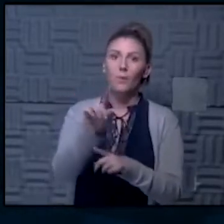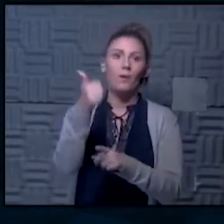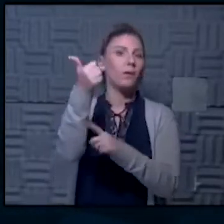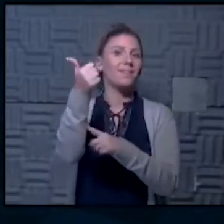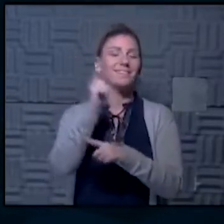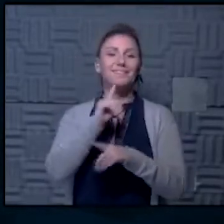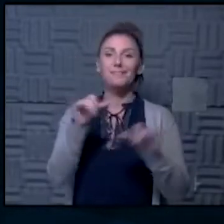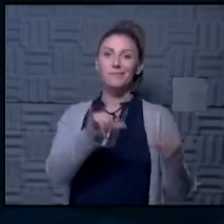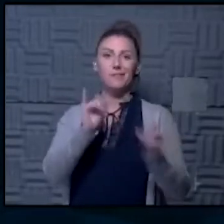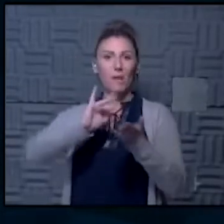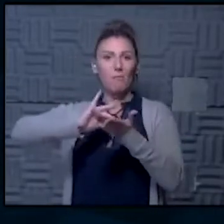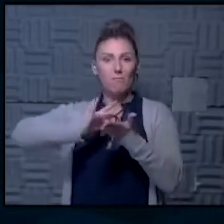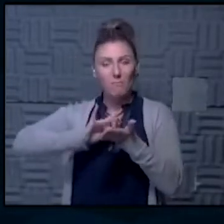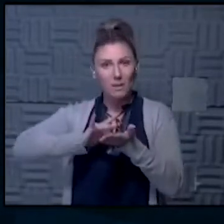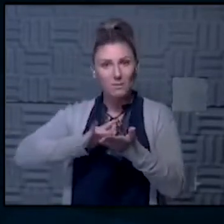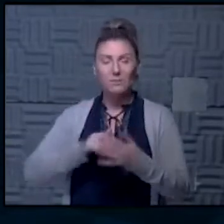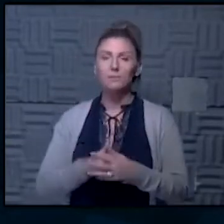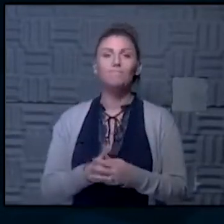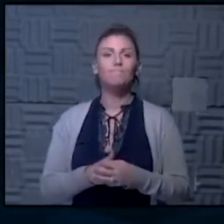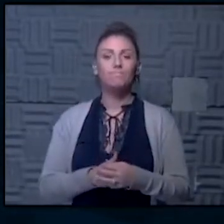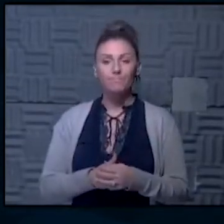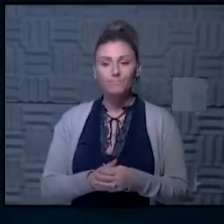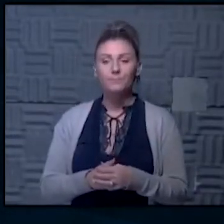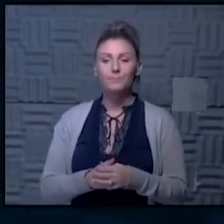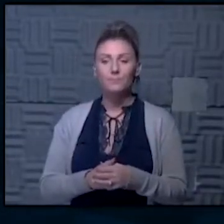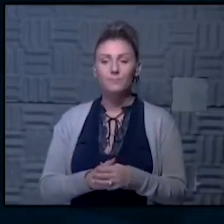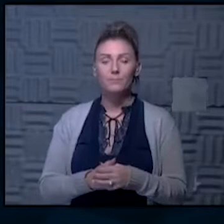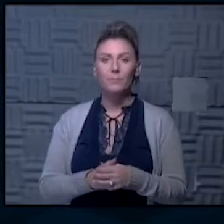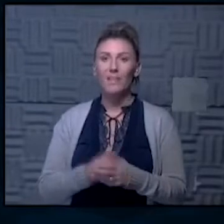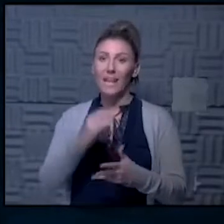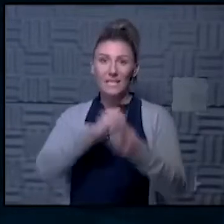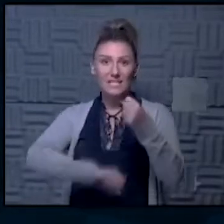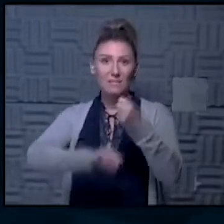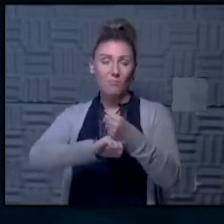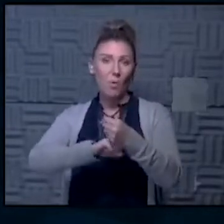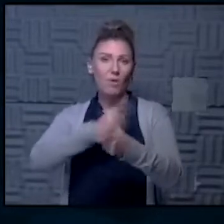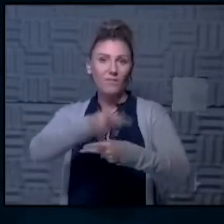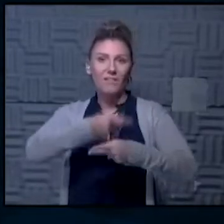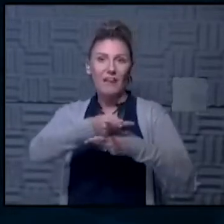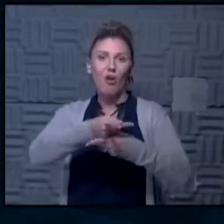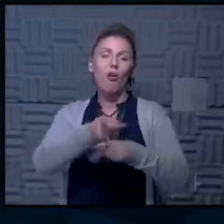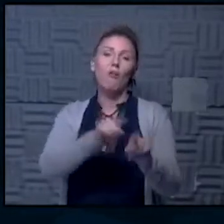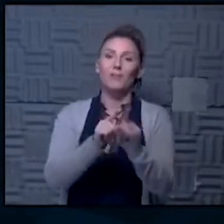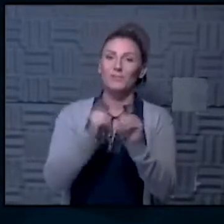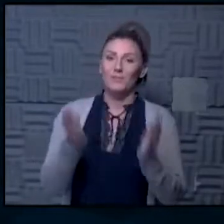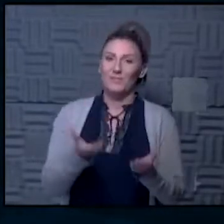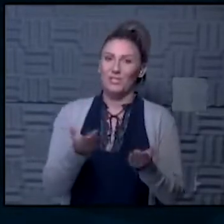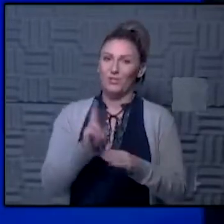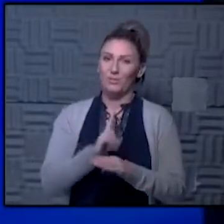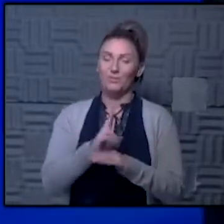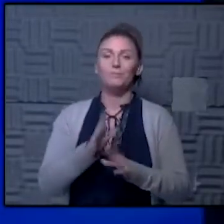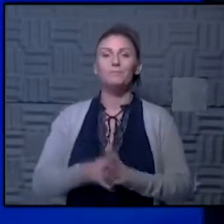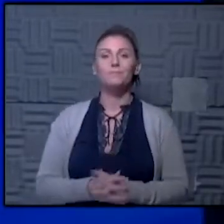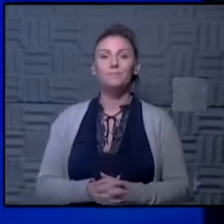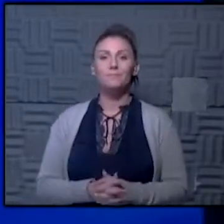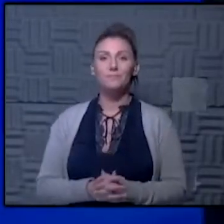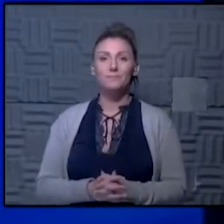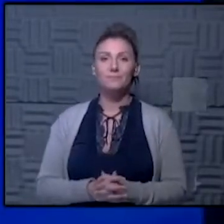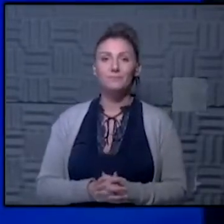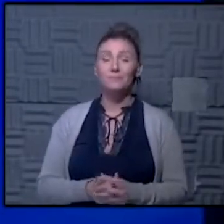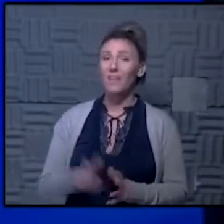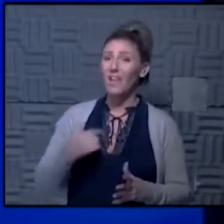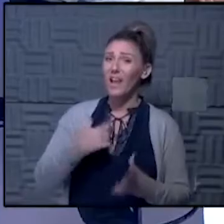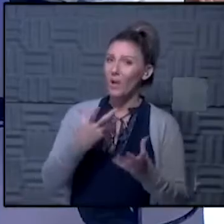the same medications and supportive care is being used here as well. Great. And I would